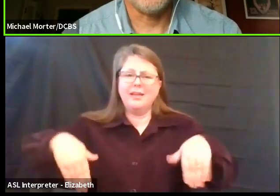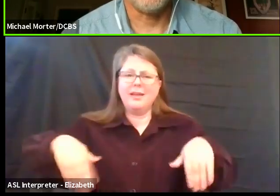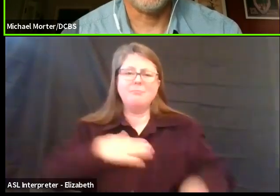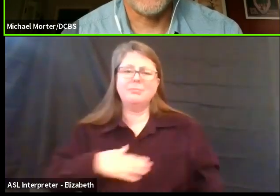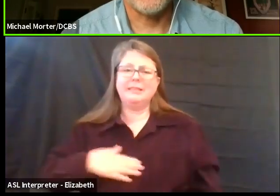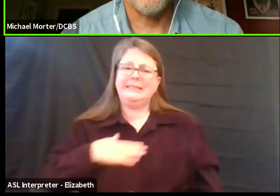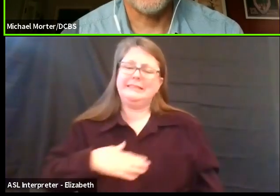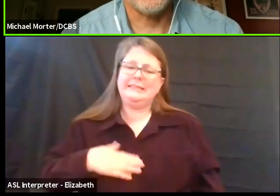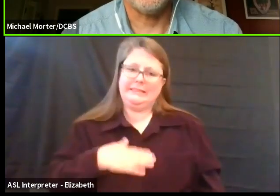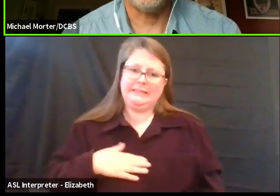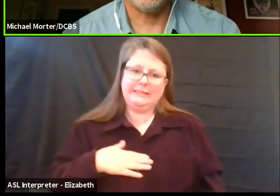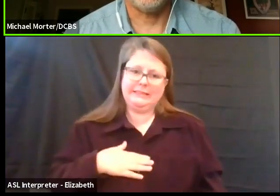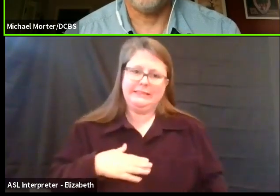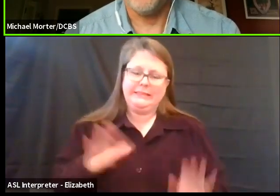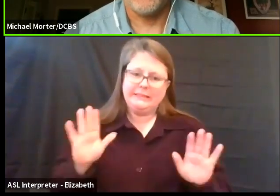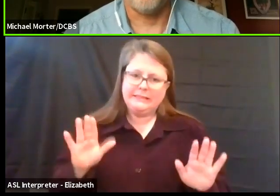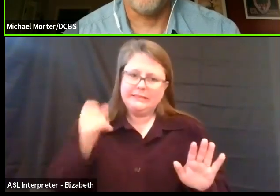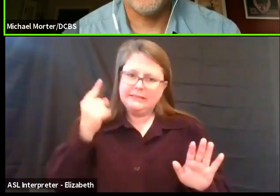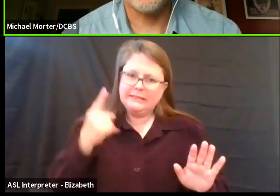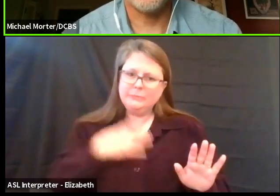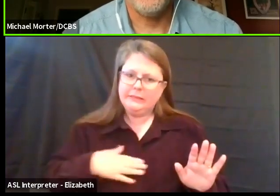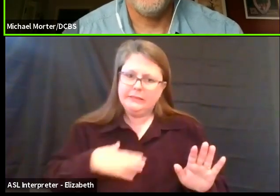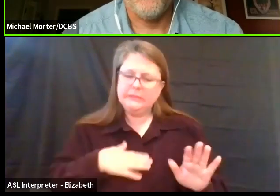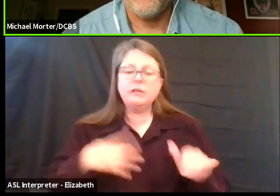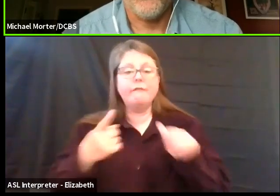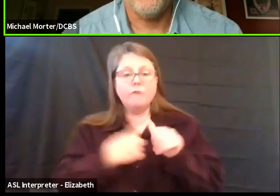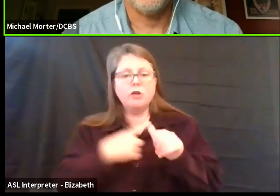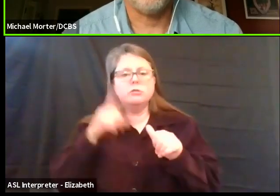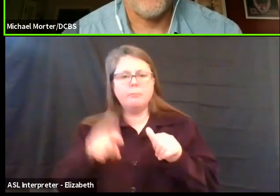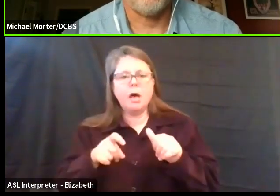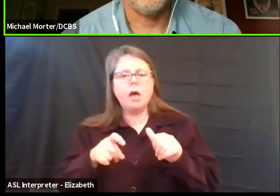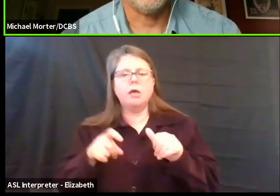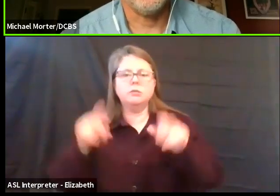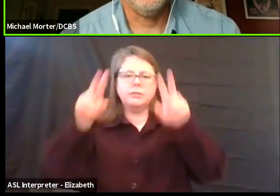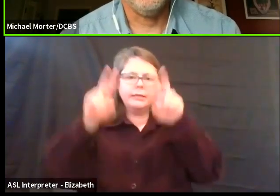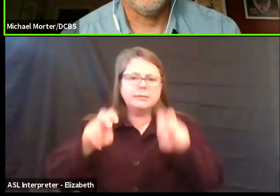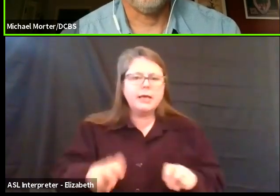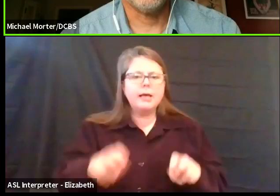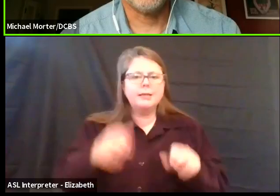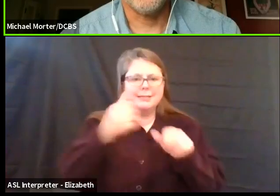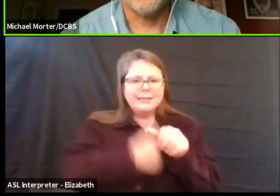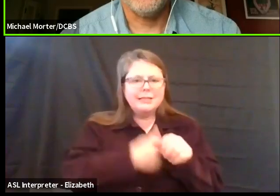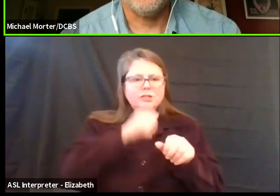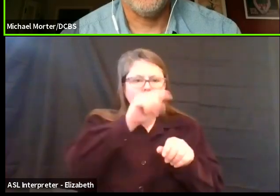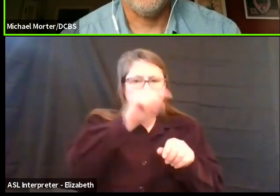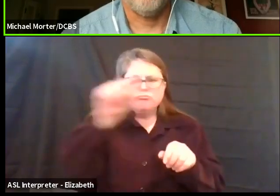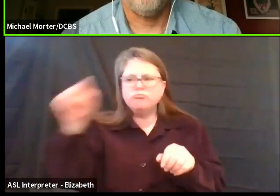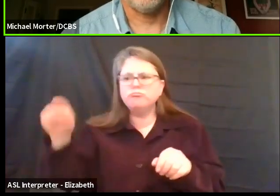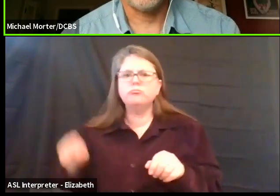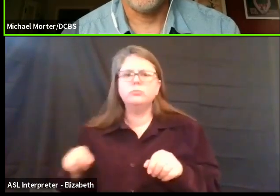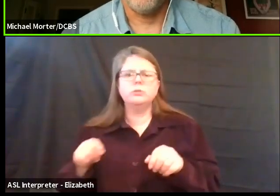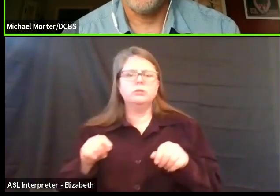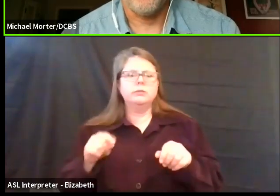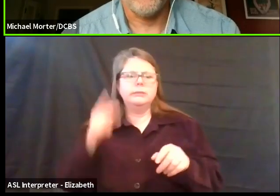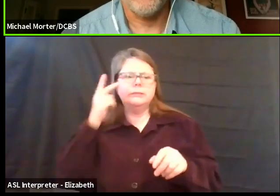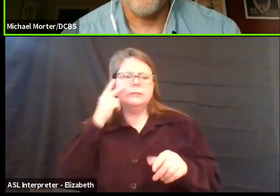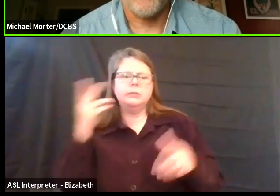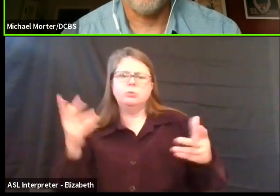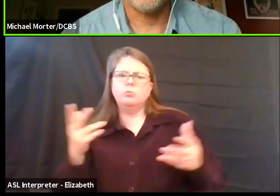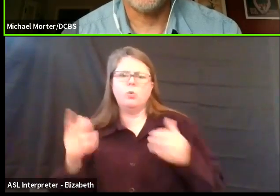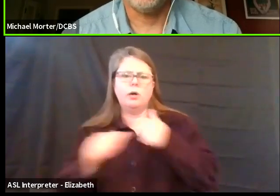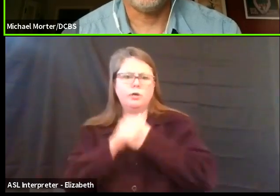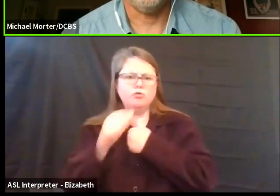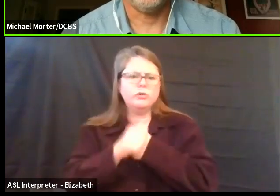Need to get some assessments done to see what kind of risks are on those properties. Certainly, if folks are going on